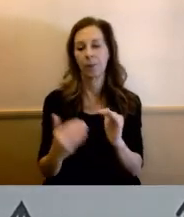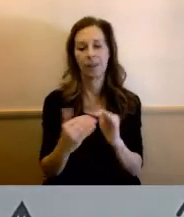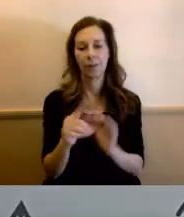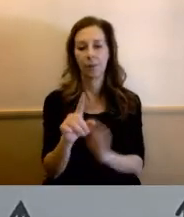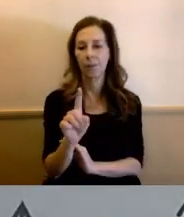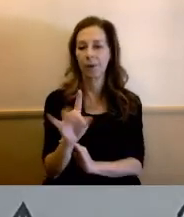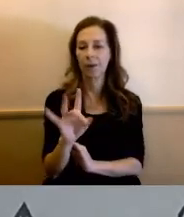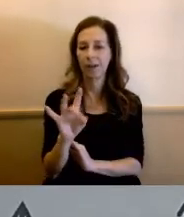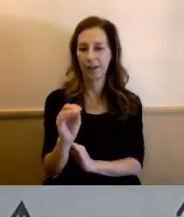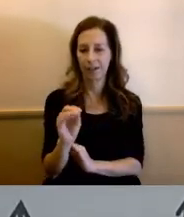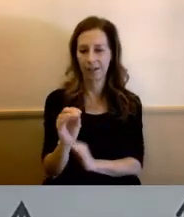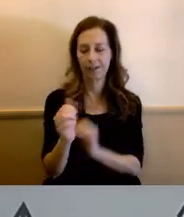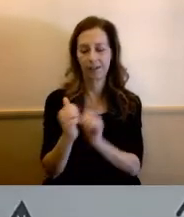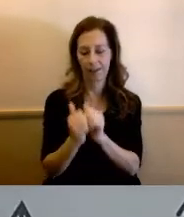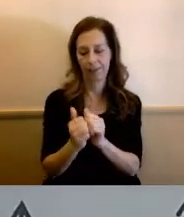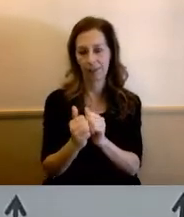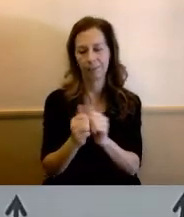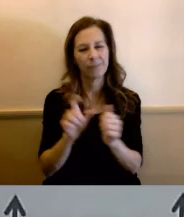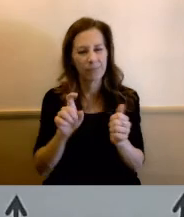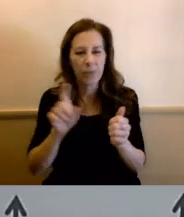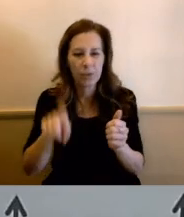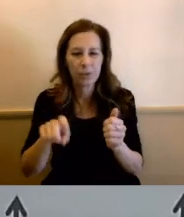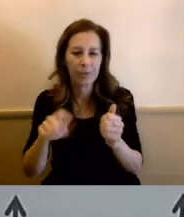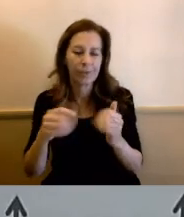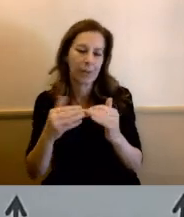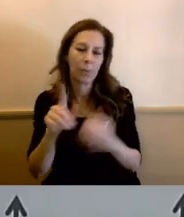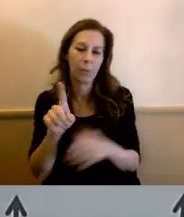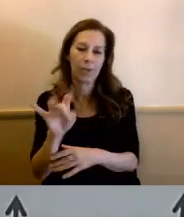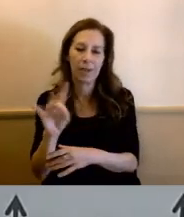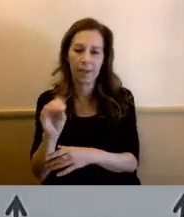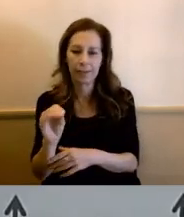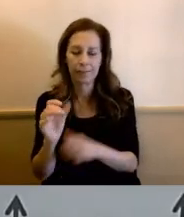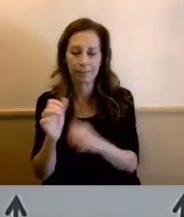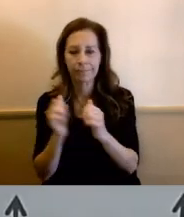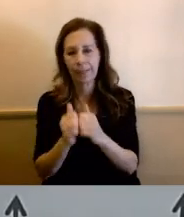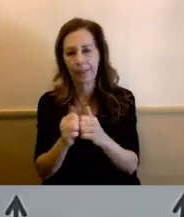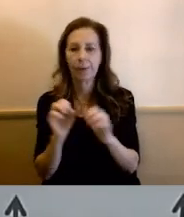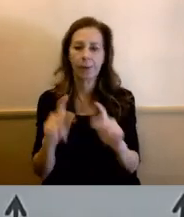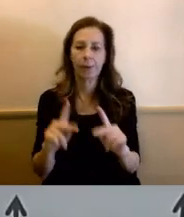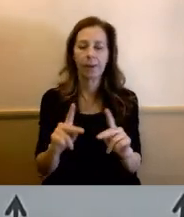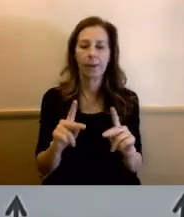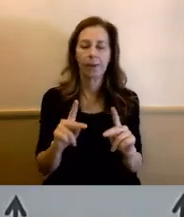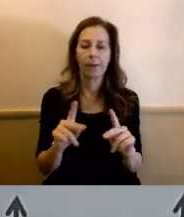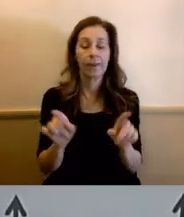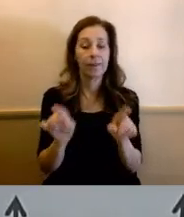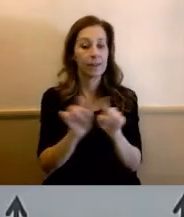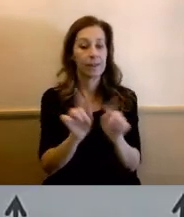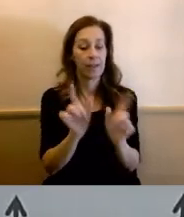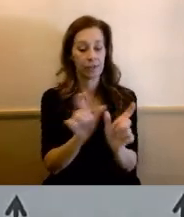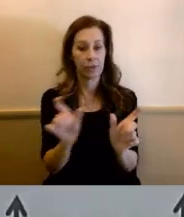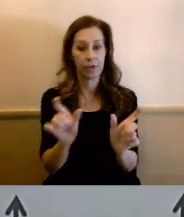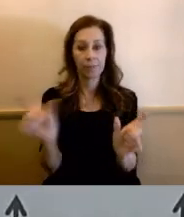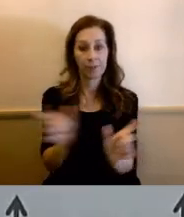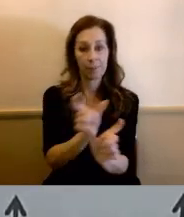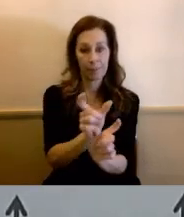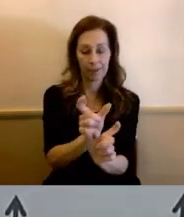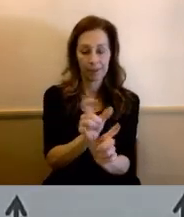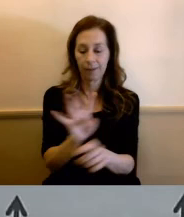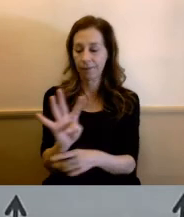Well, they should equal 180 together. Alright, combine like terms. 4x